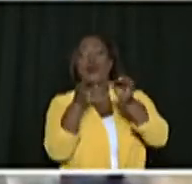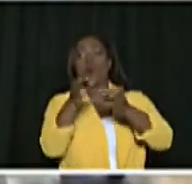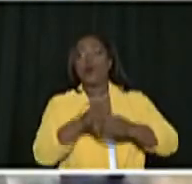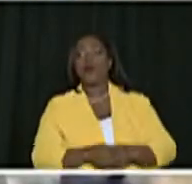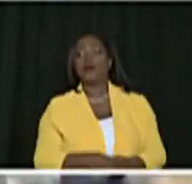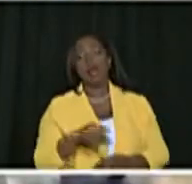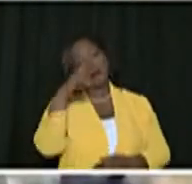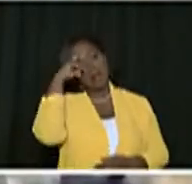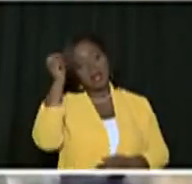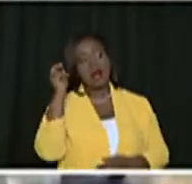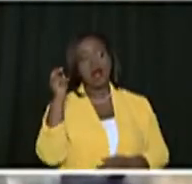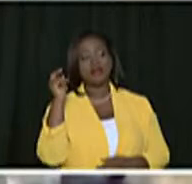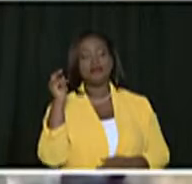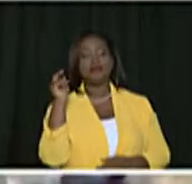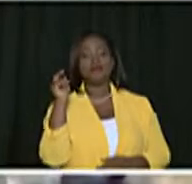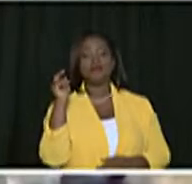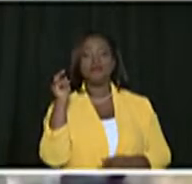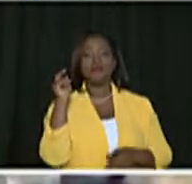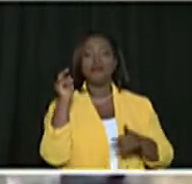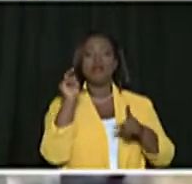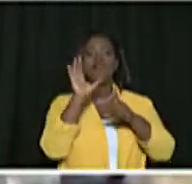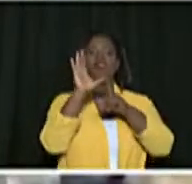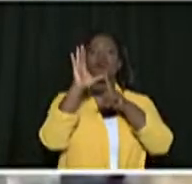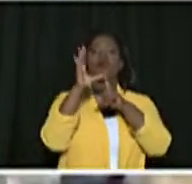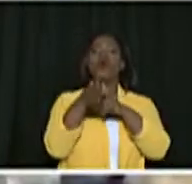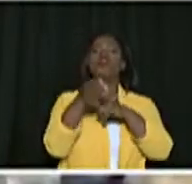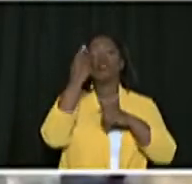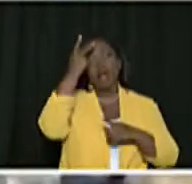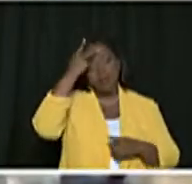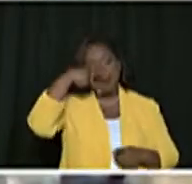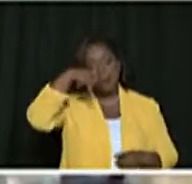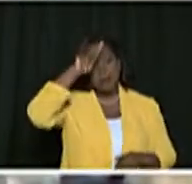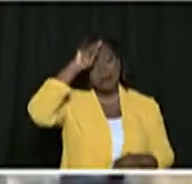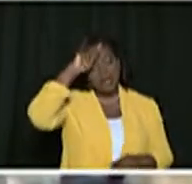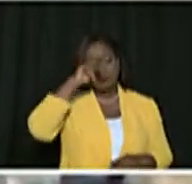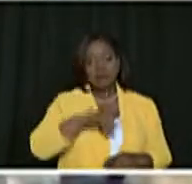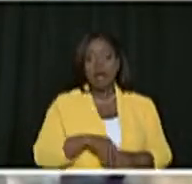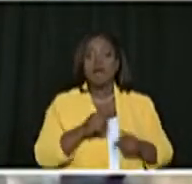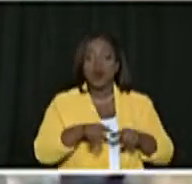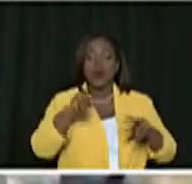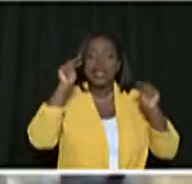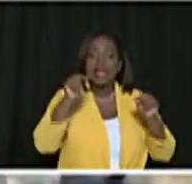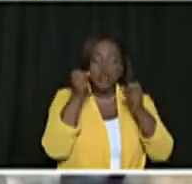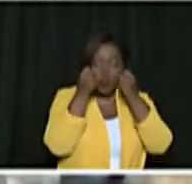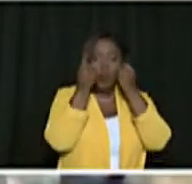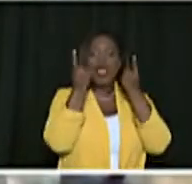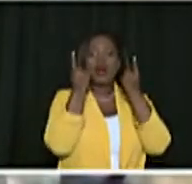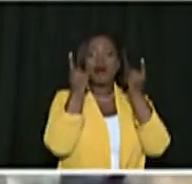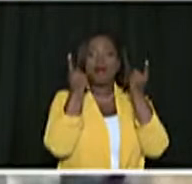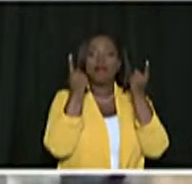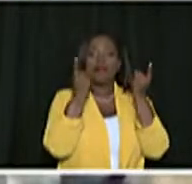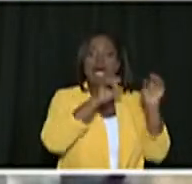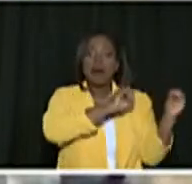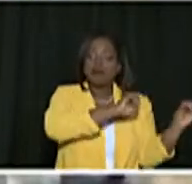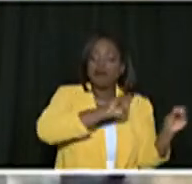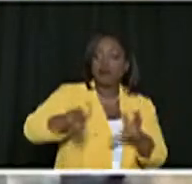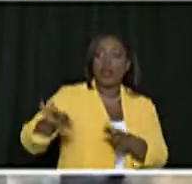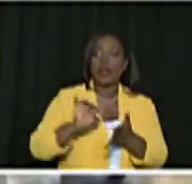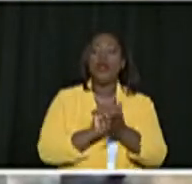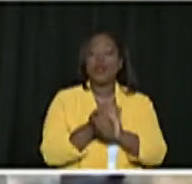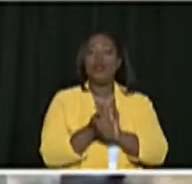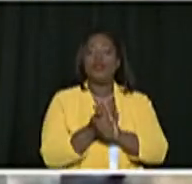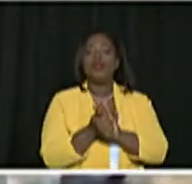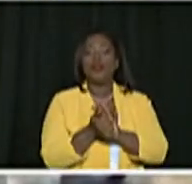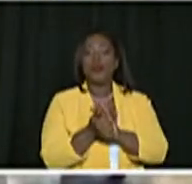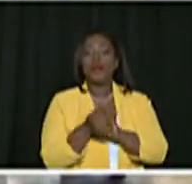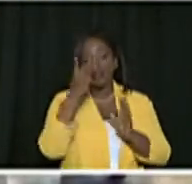myths. And we need to wake up and get rid of some of these, because what they'll do, they'll cause serious harm, great harm that some of our